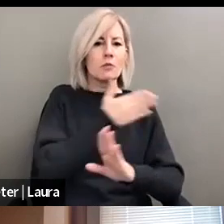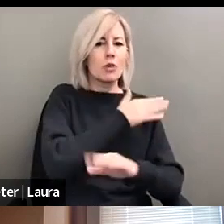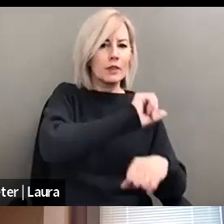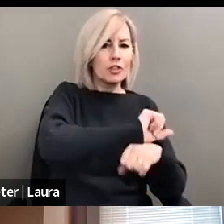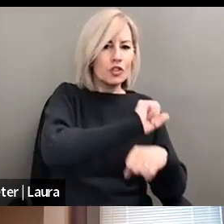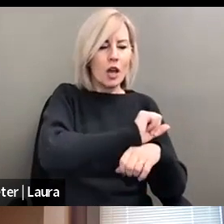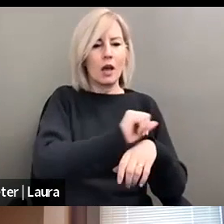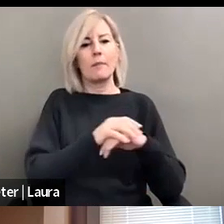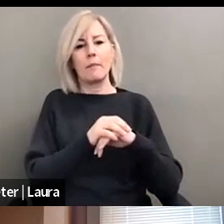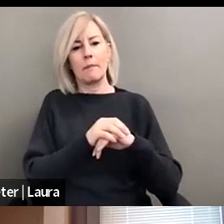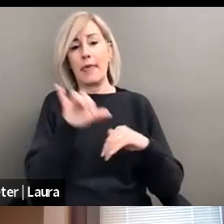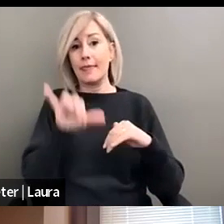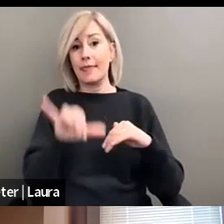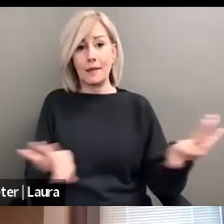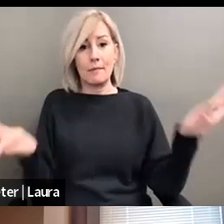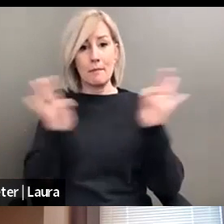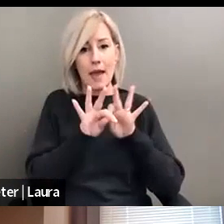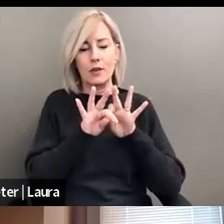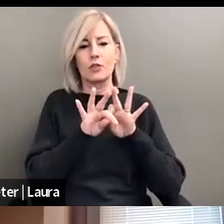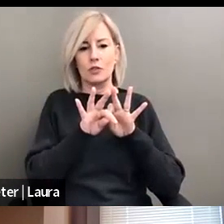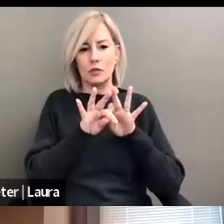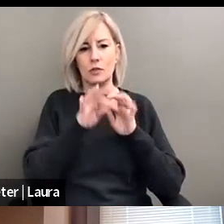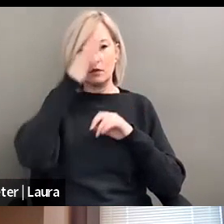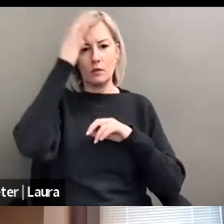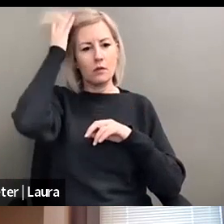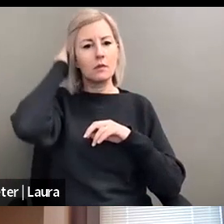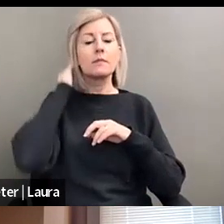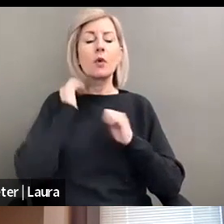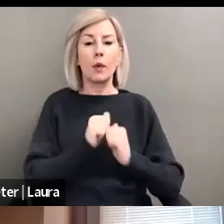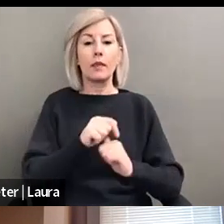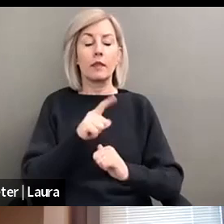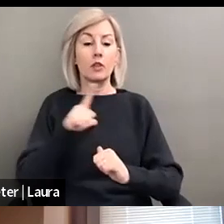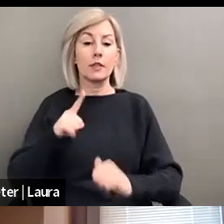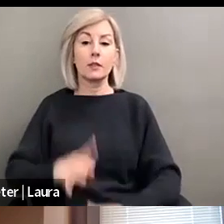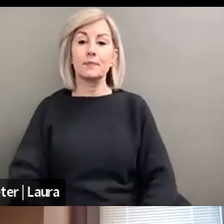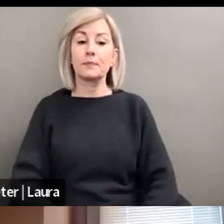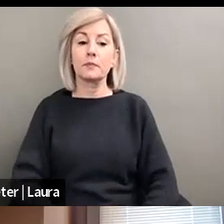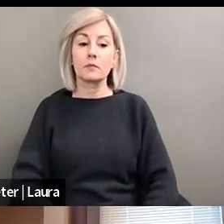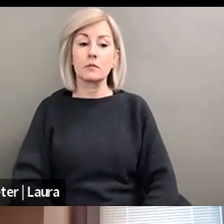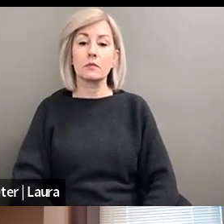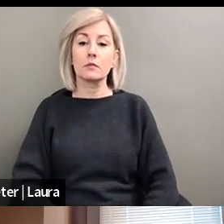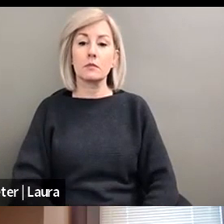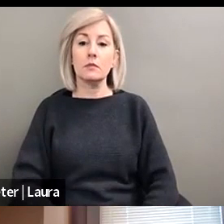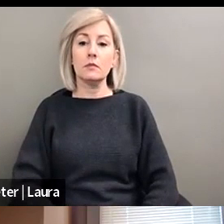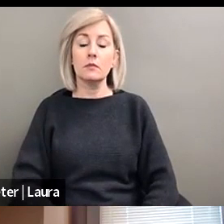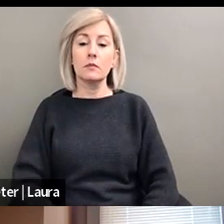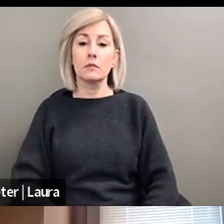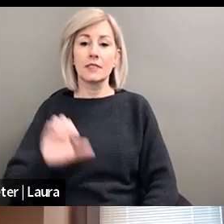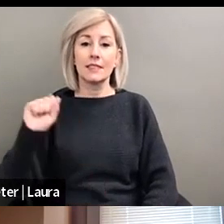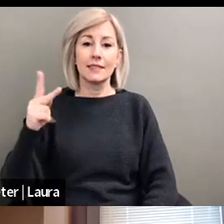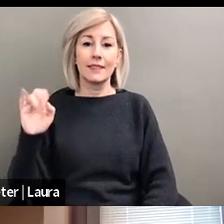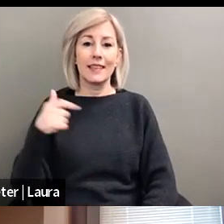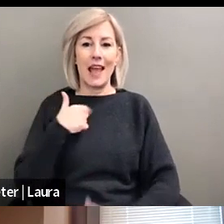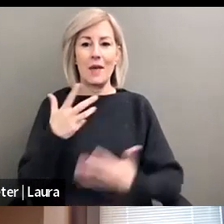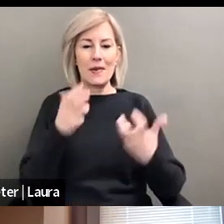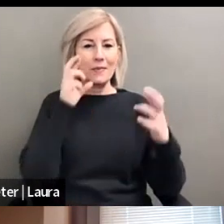occupation. And that matters. That matters with your legislator. Excellent. Well, I do want to